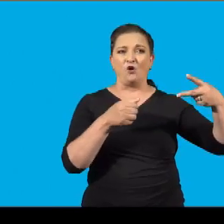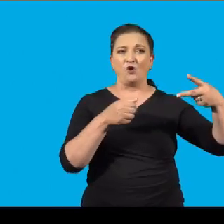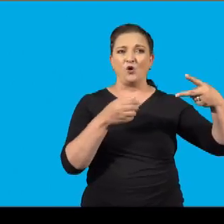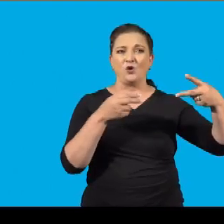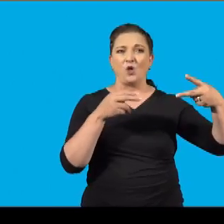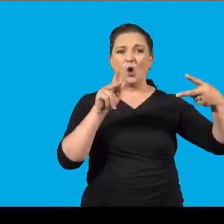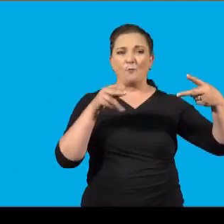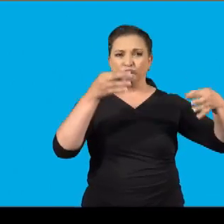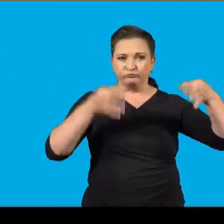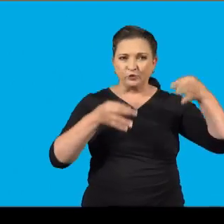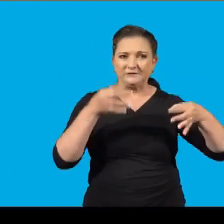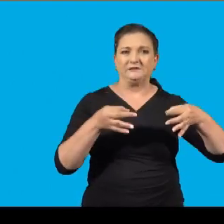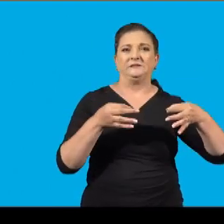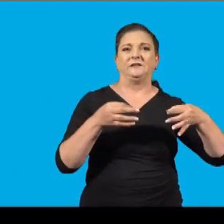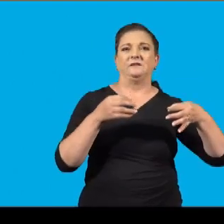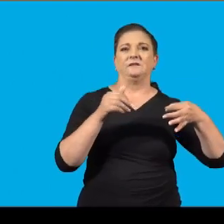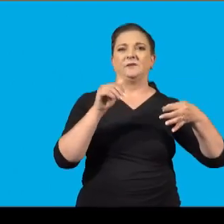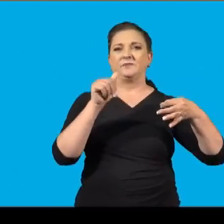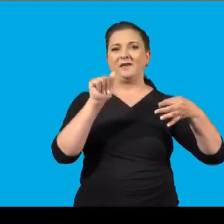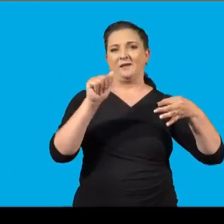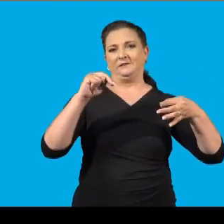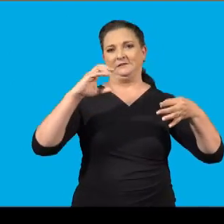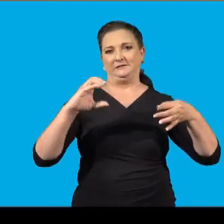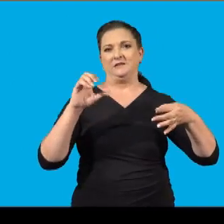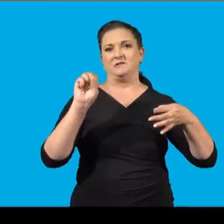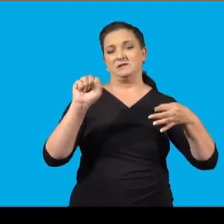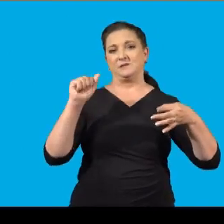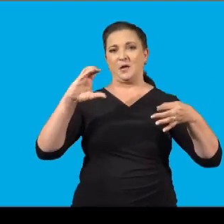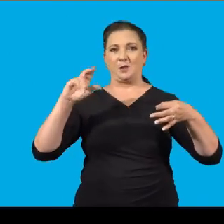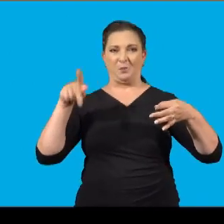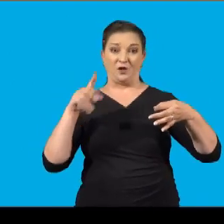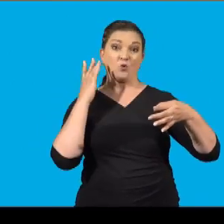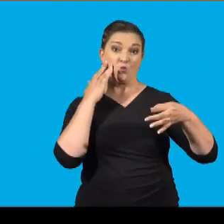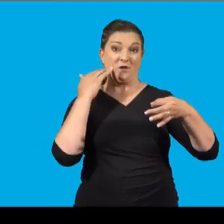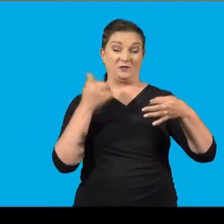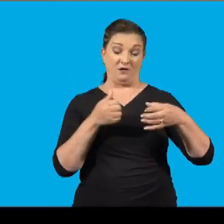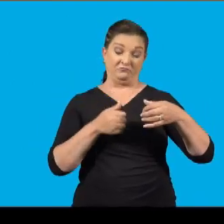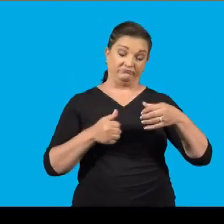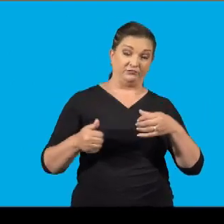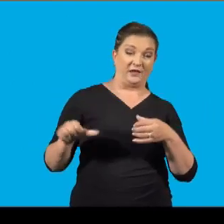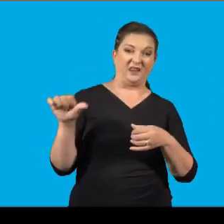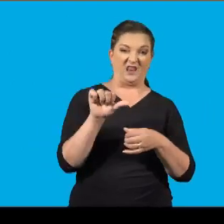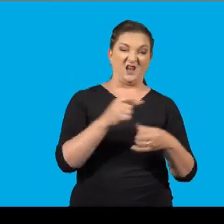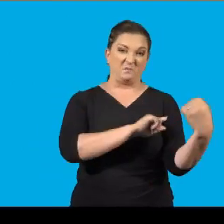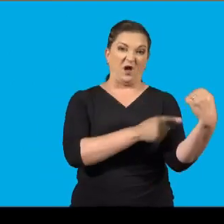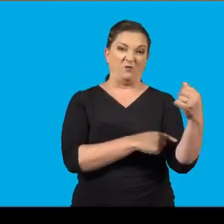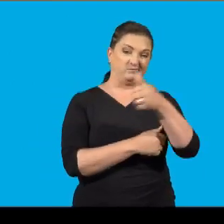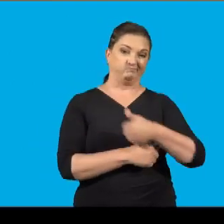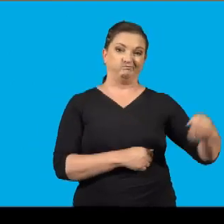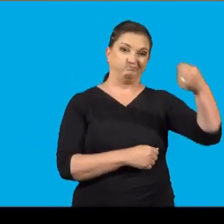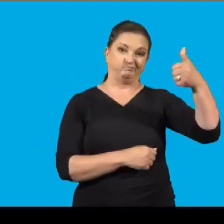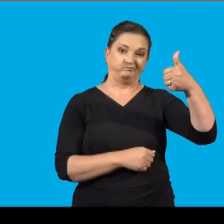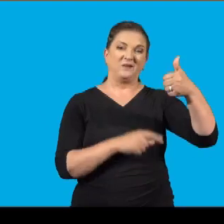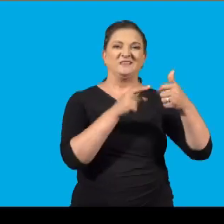ANC and SACP. So those are the reforms that the F.W. de Klerk introduced as soon as he came to power.